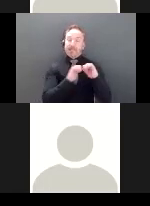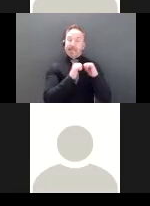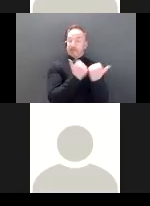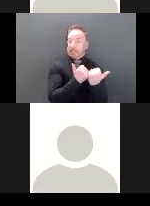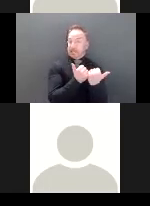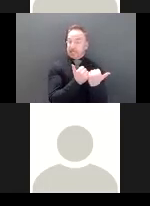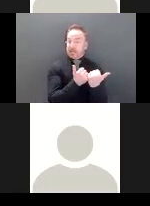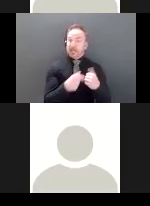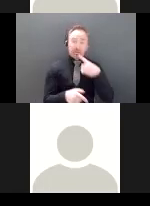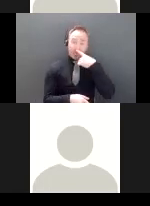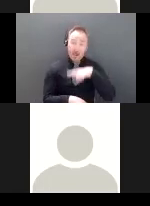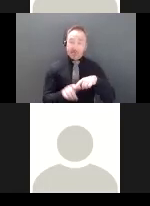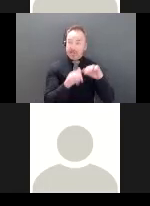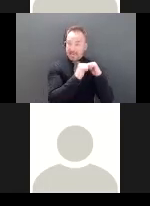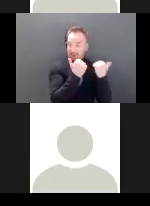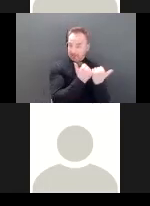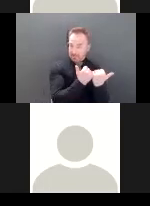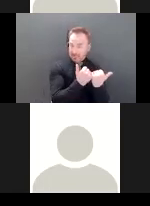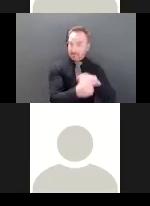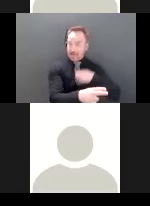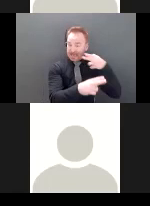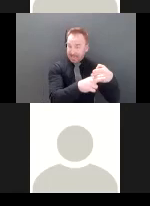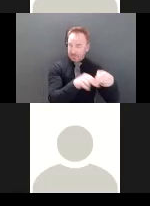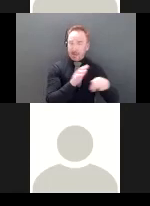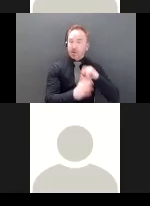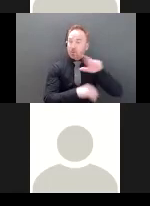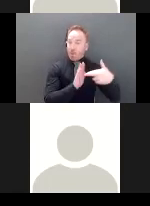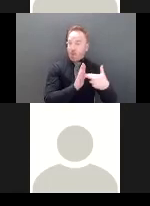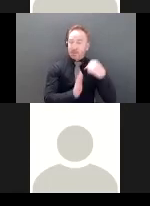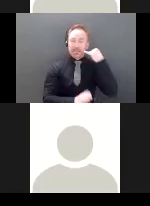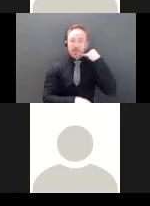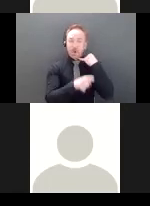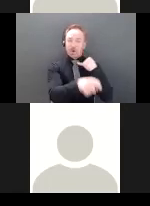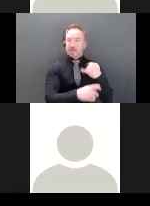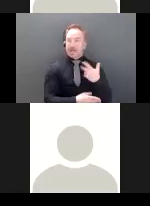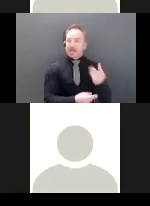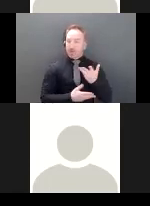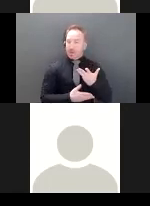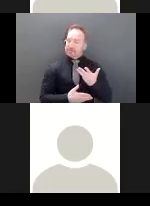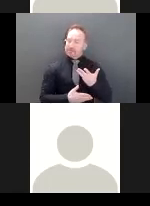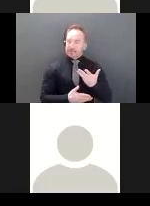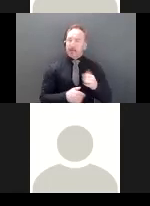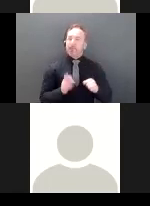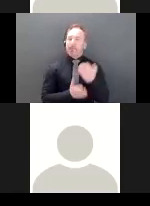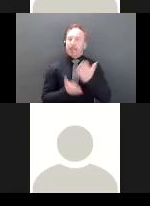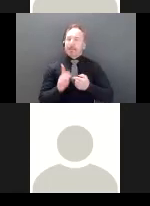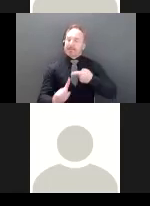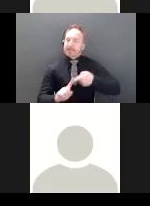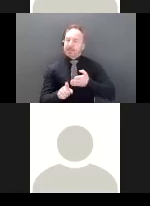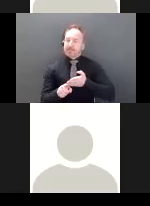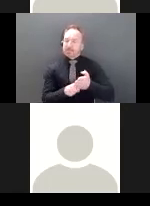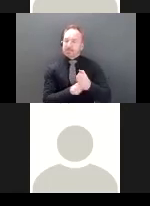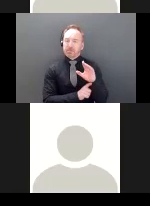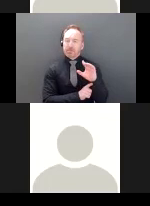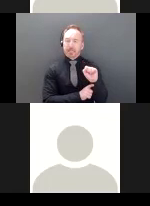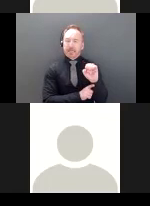that agency and your role there. Or if you're not comfortable sharing that, you could also let us know the sector that you work in. So are you working